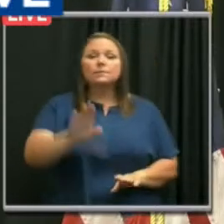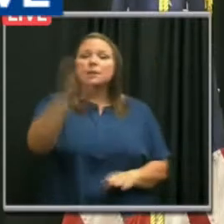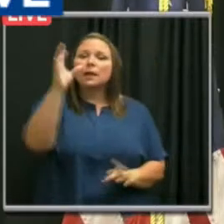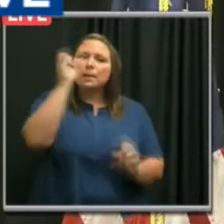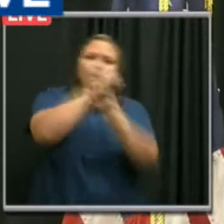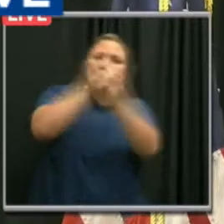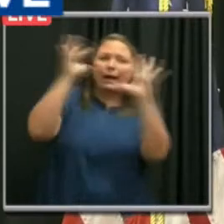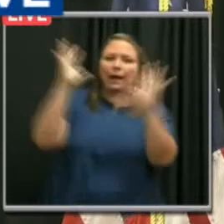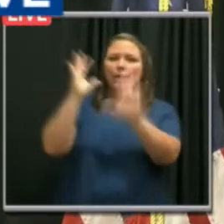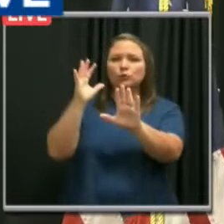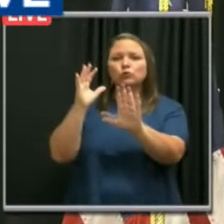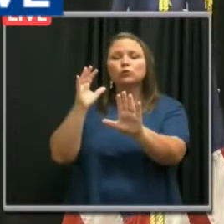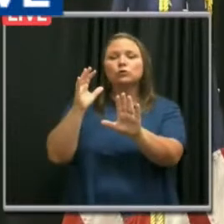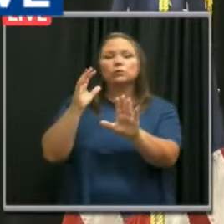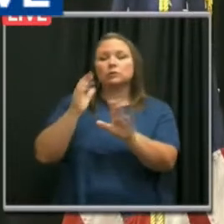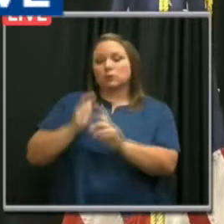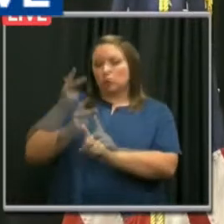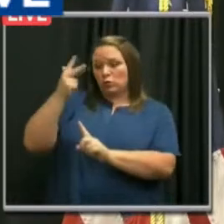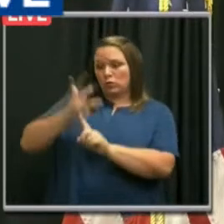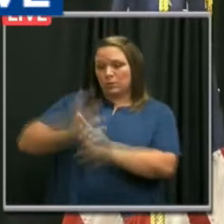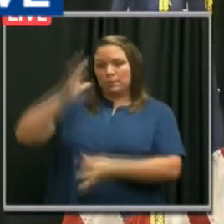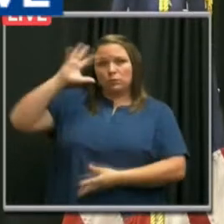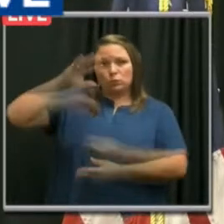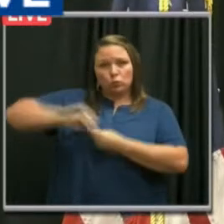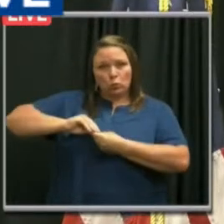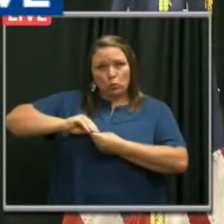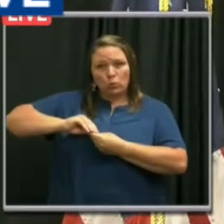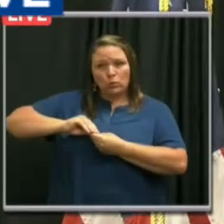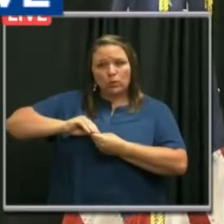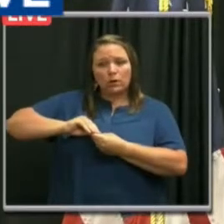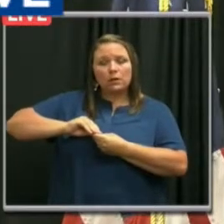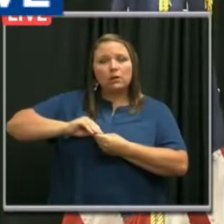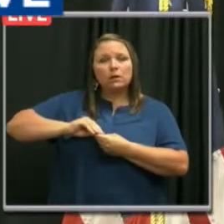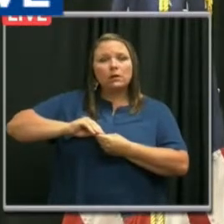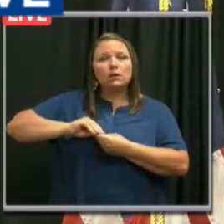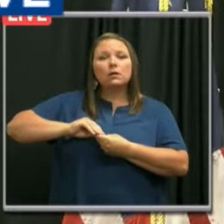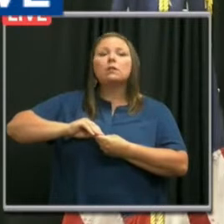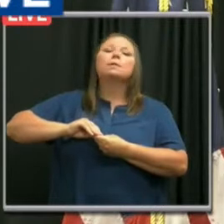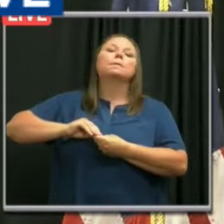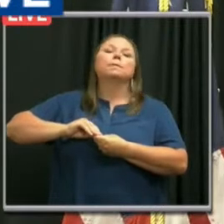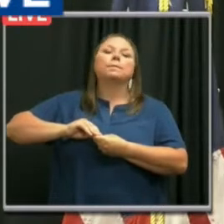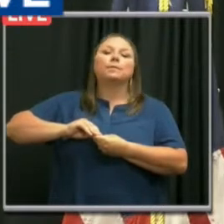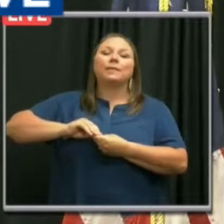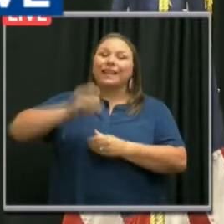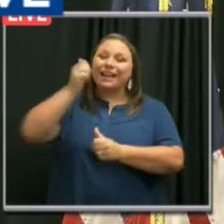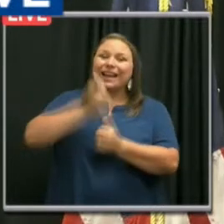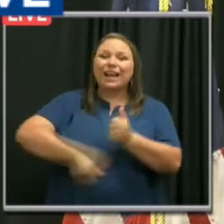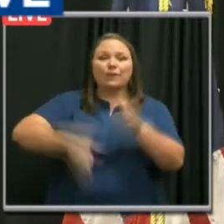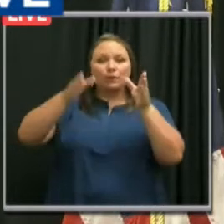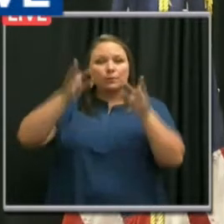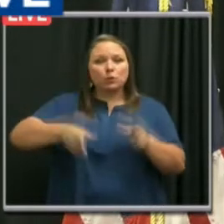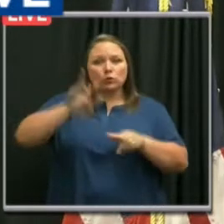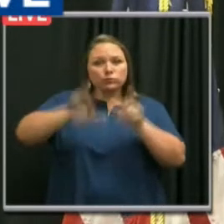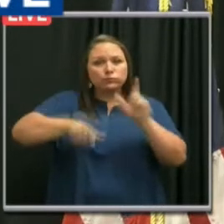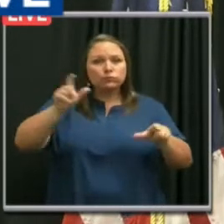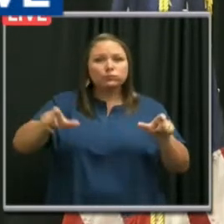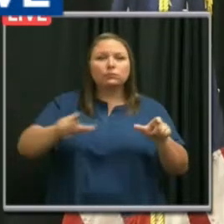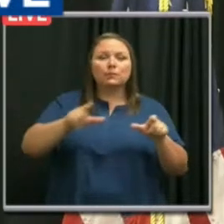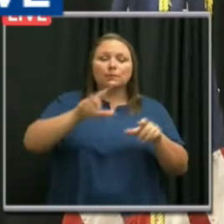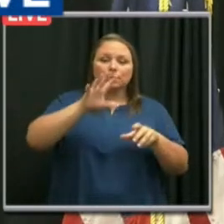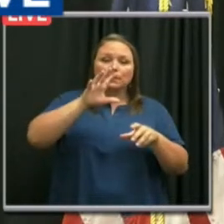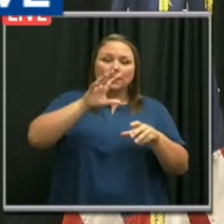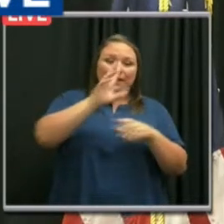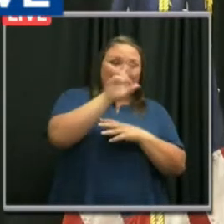this, that over 3 months, every person in Nashville,